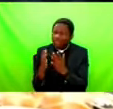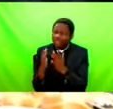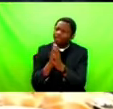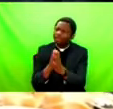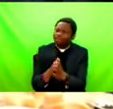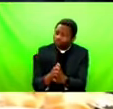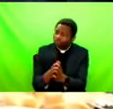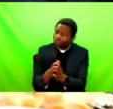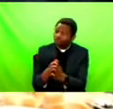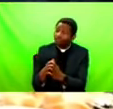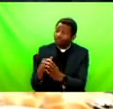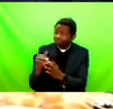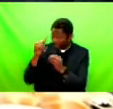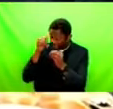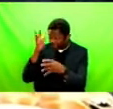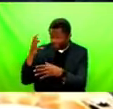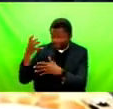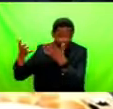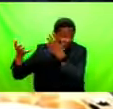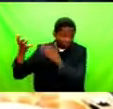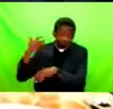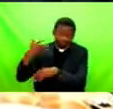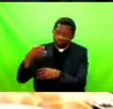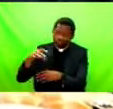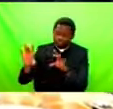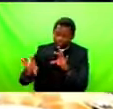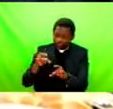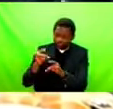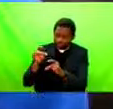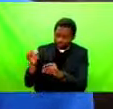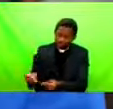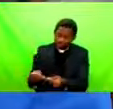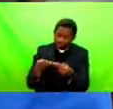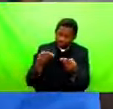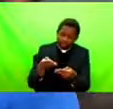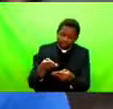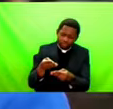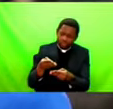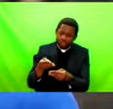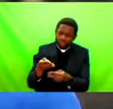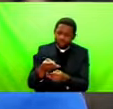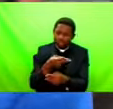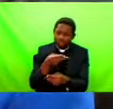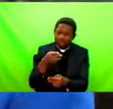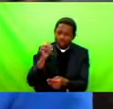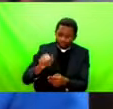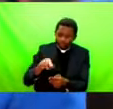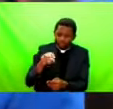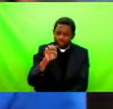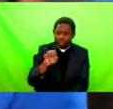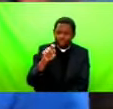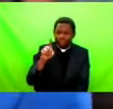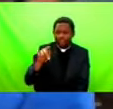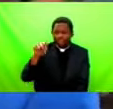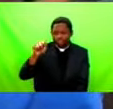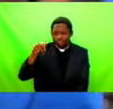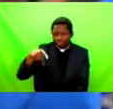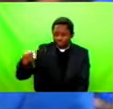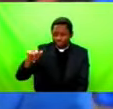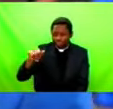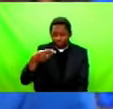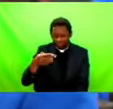sunsum ade ma ubo ni osumafo yi ke apea ewurade bua no ewurade